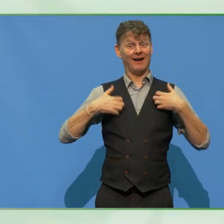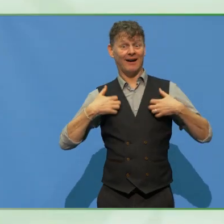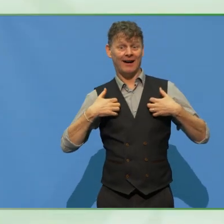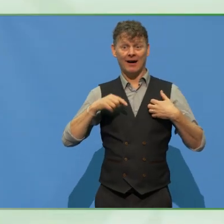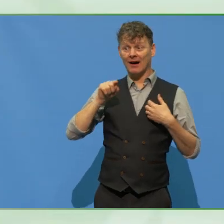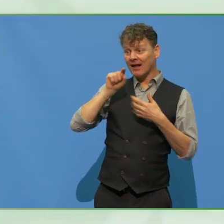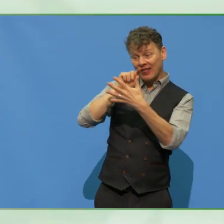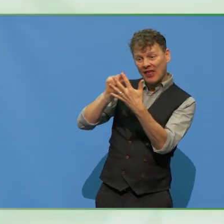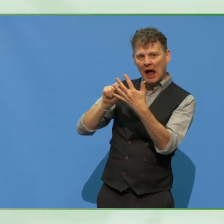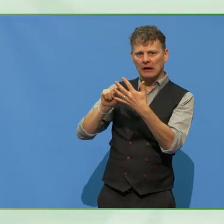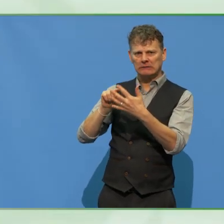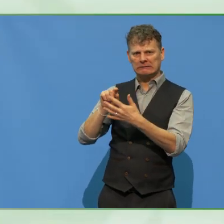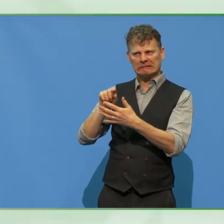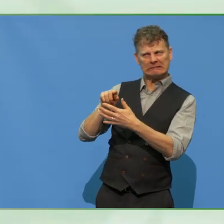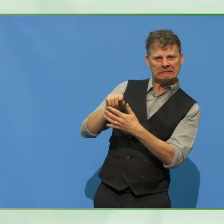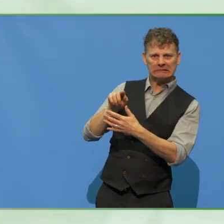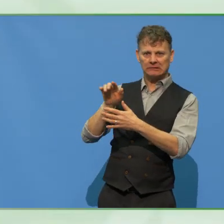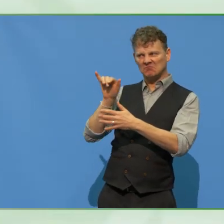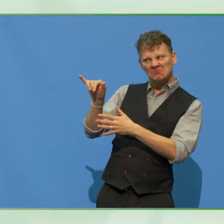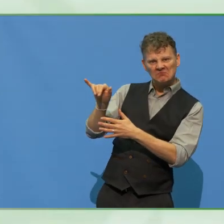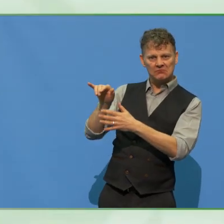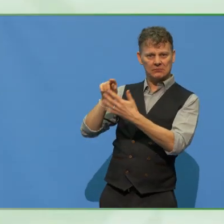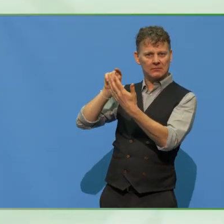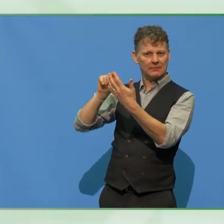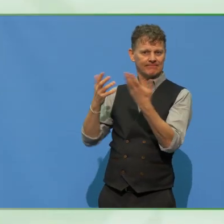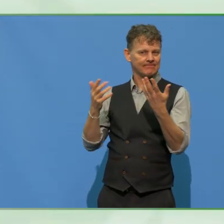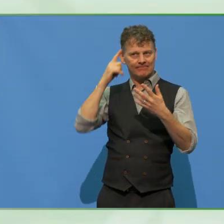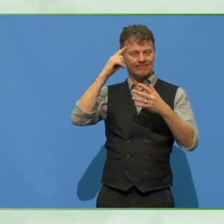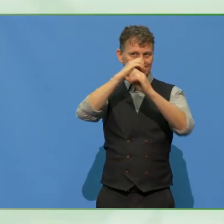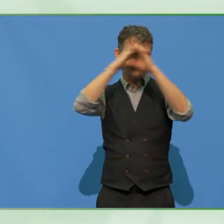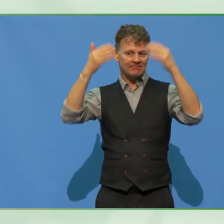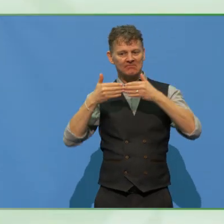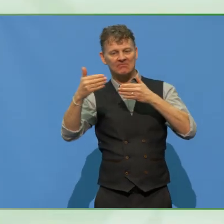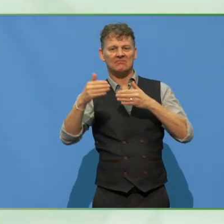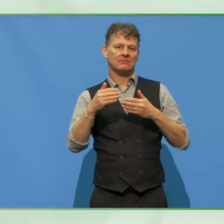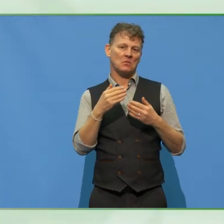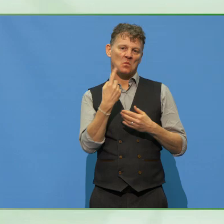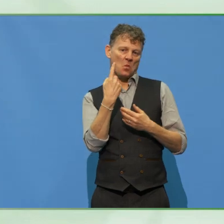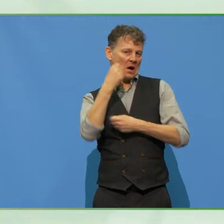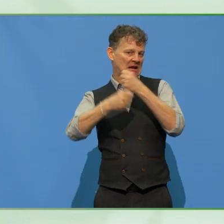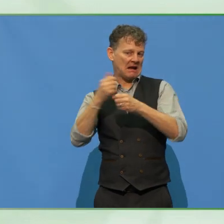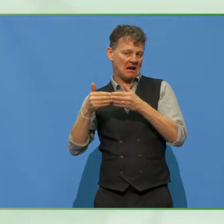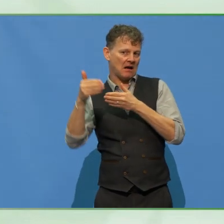in, weary of, if we think about the next 6 to 12 months?